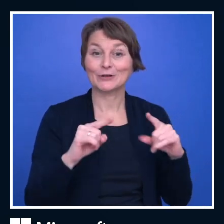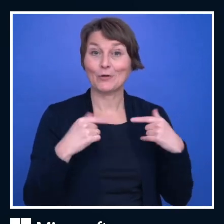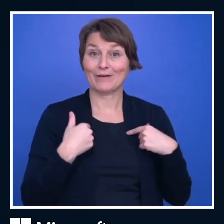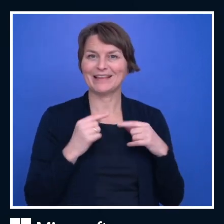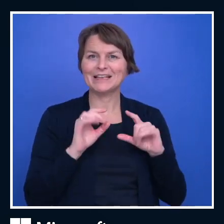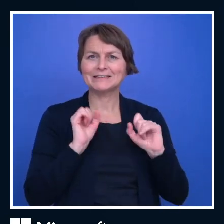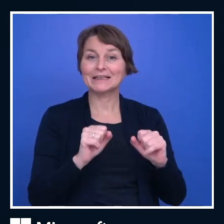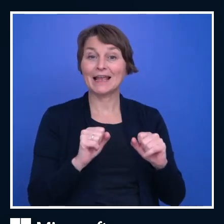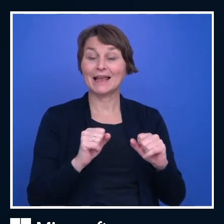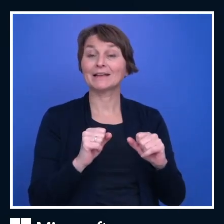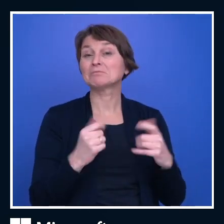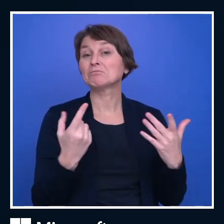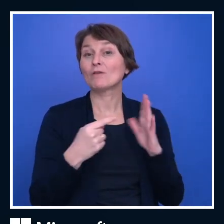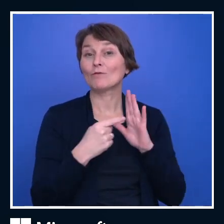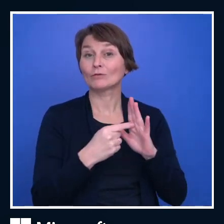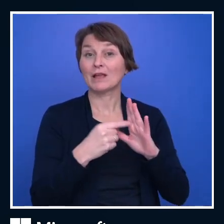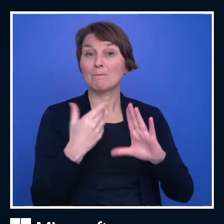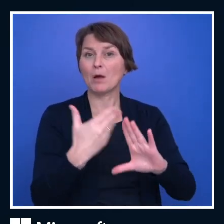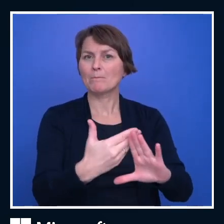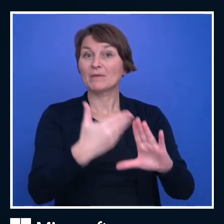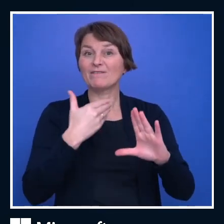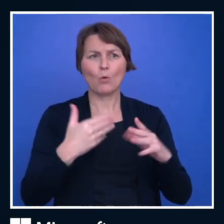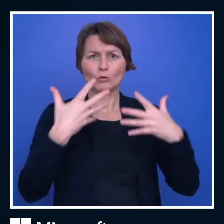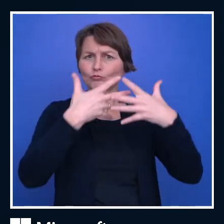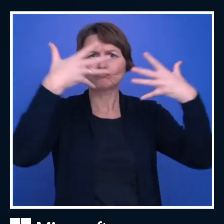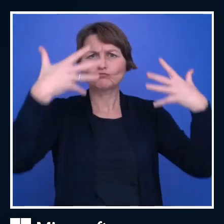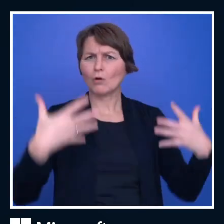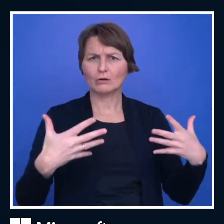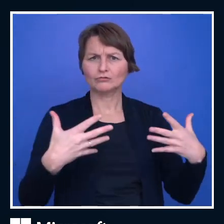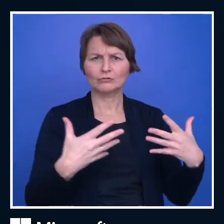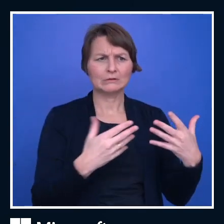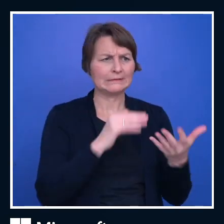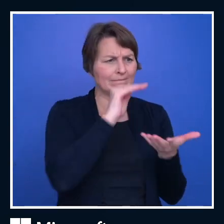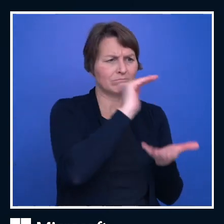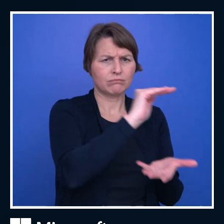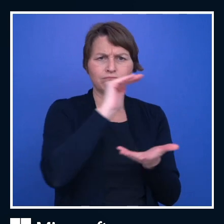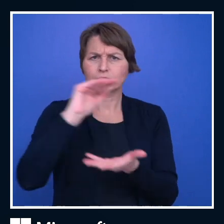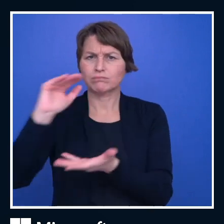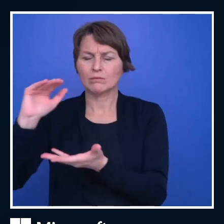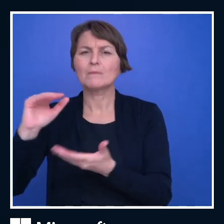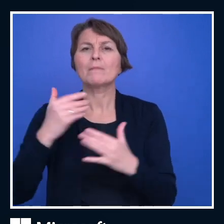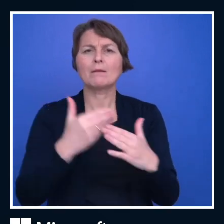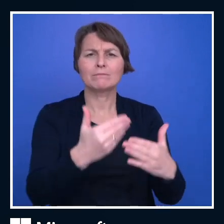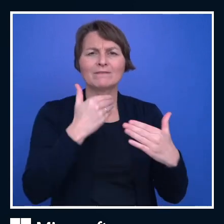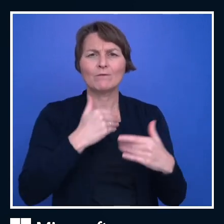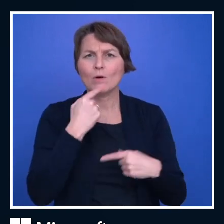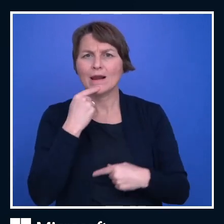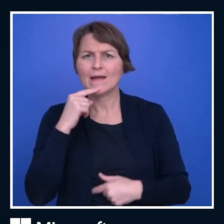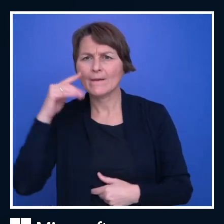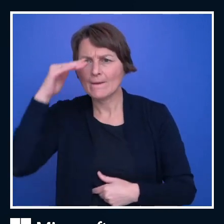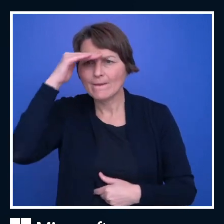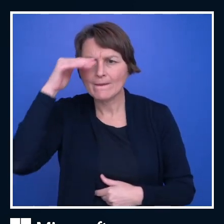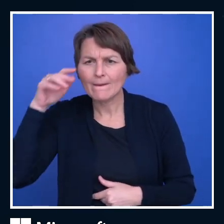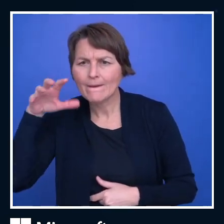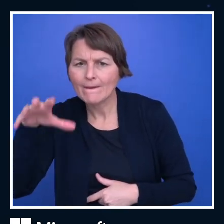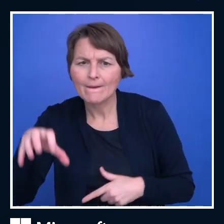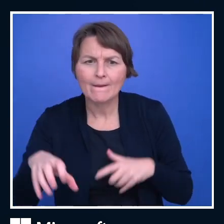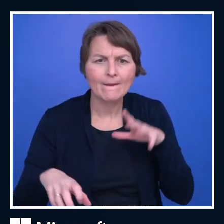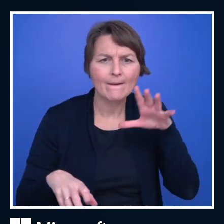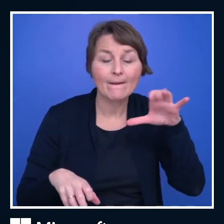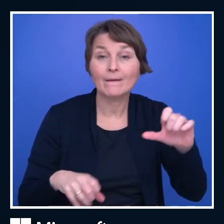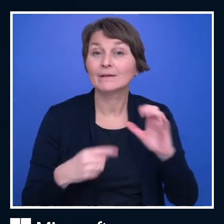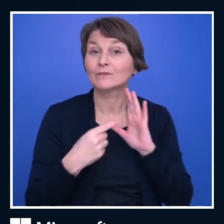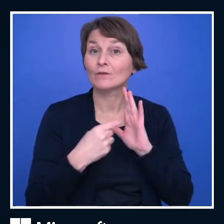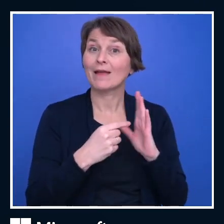a human-like fashion and to be more deeply understand traditional data in the form of text. Now,